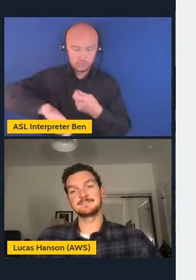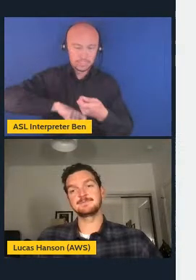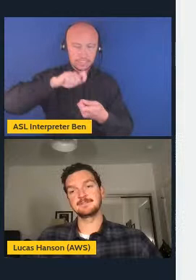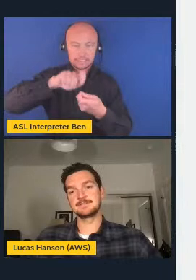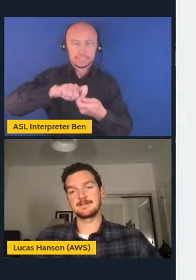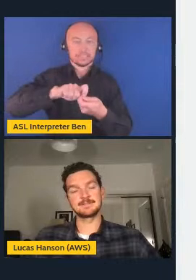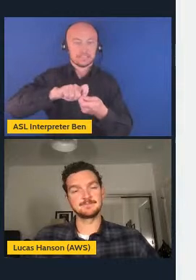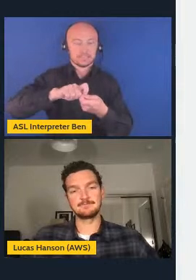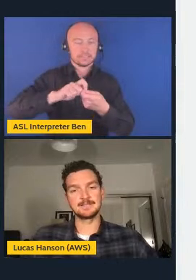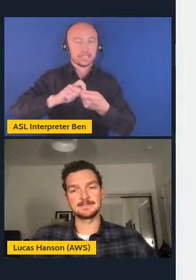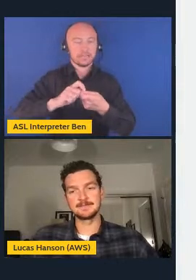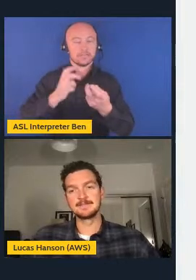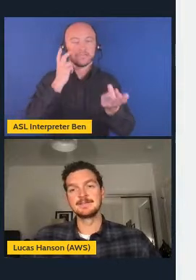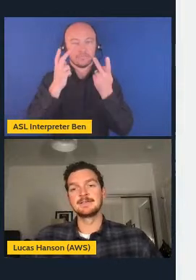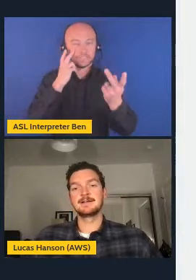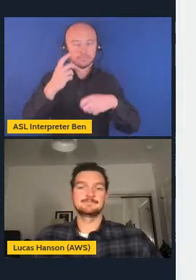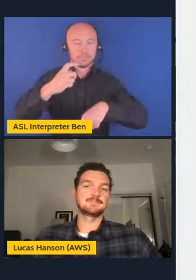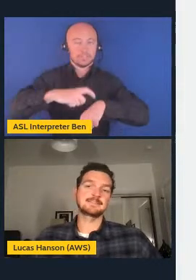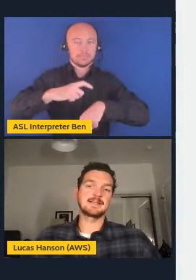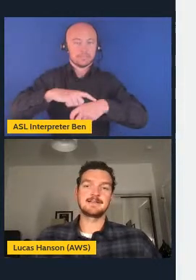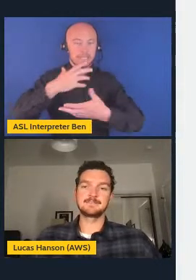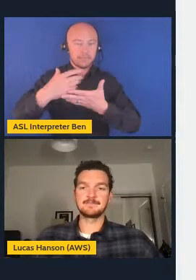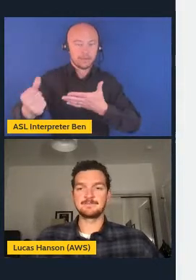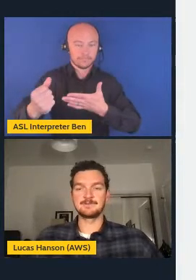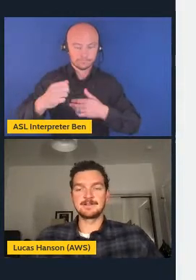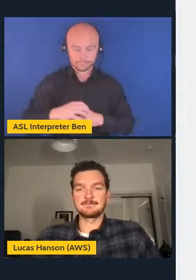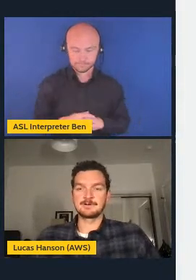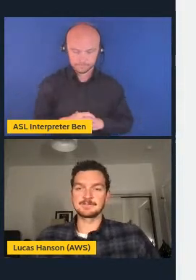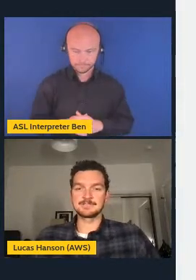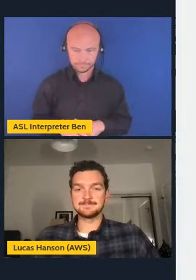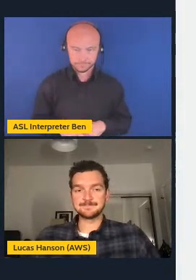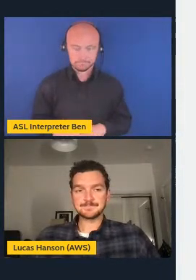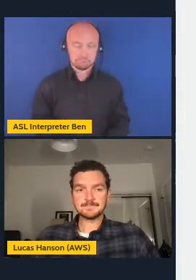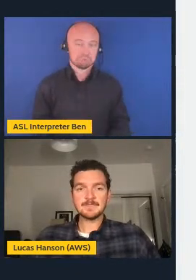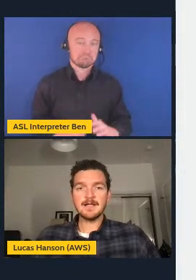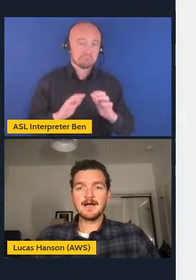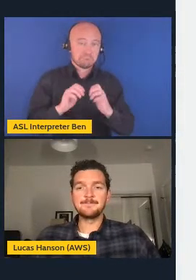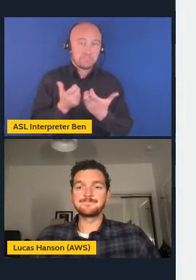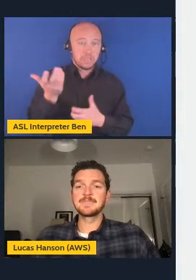its visibility timeout to be 180. So that's kind of how the configurator works.